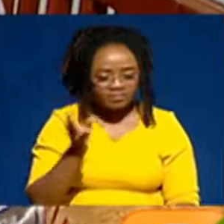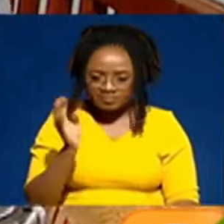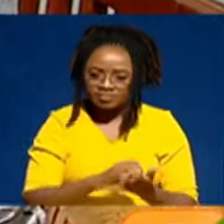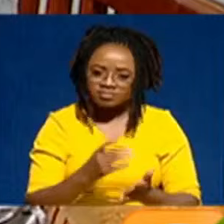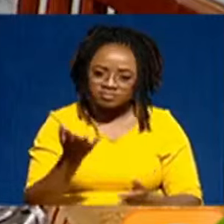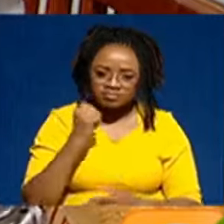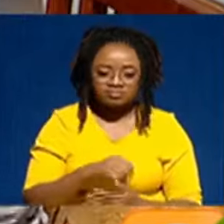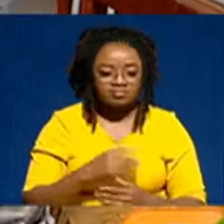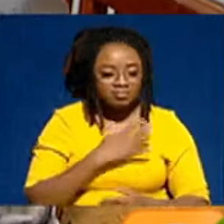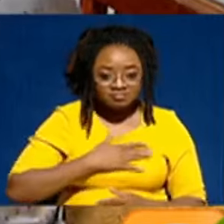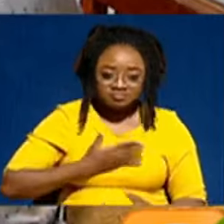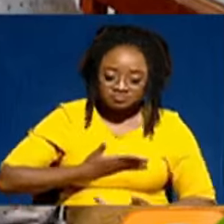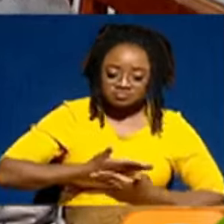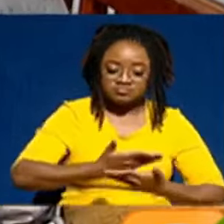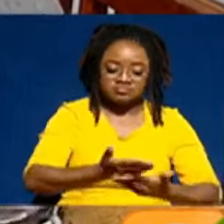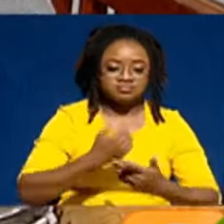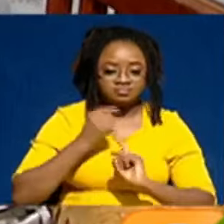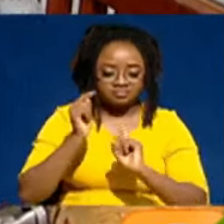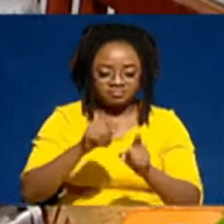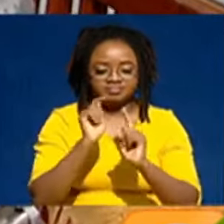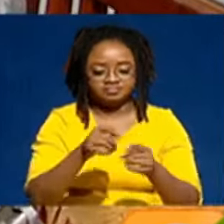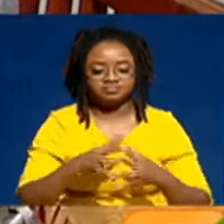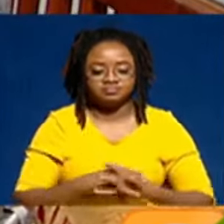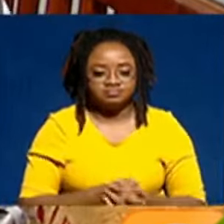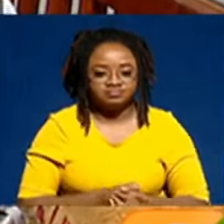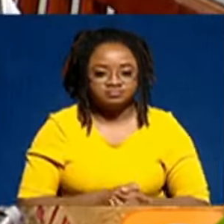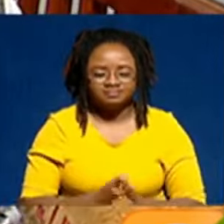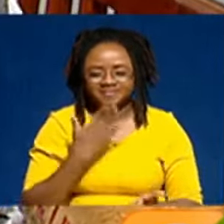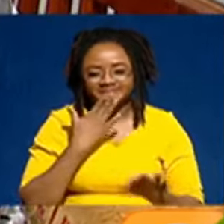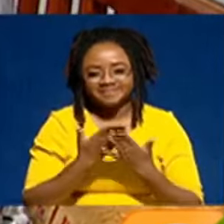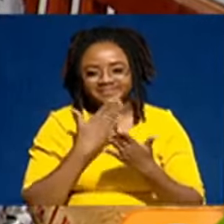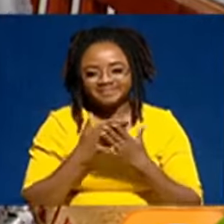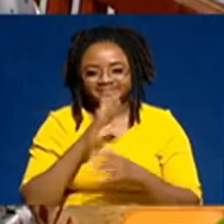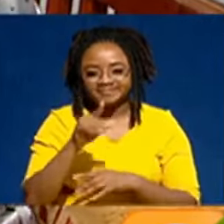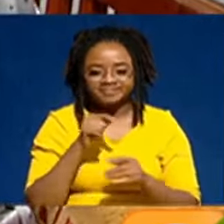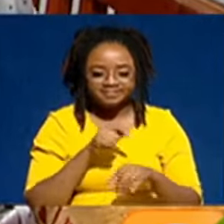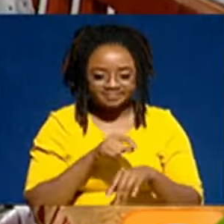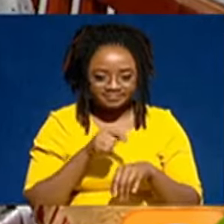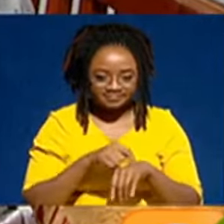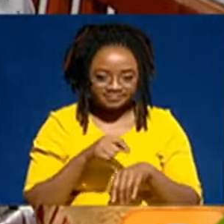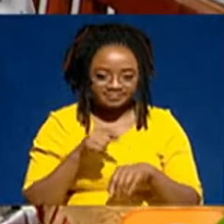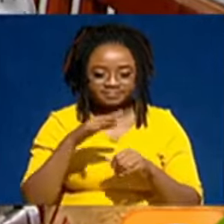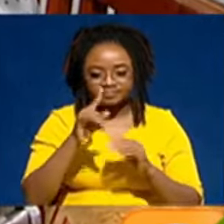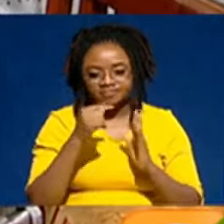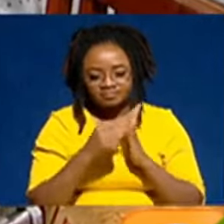Keep inviting me. Thank you very much for your input. You guys, this is a great debate. And it's continue on.